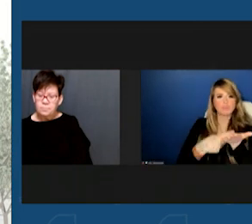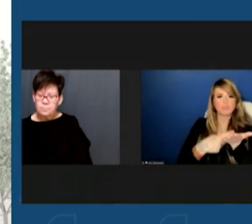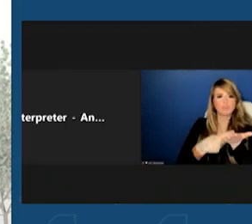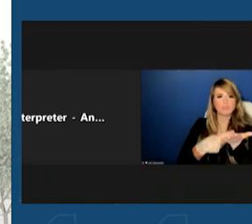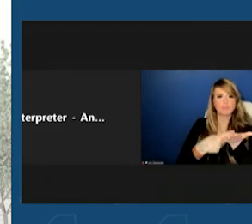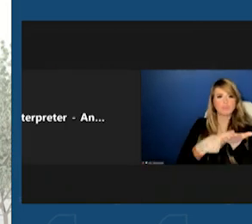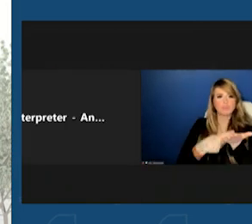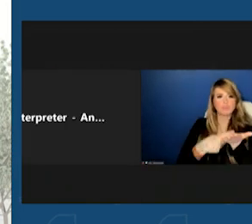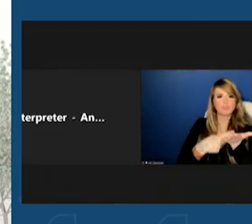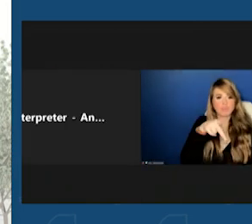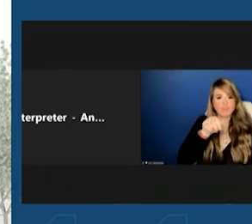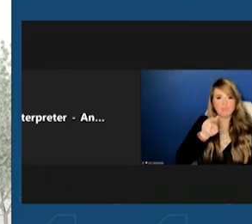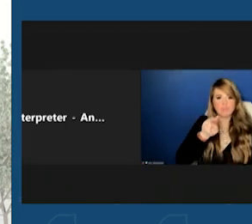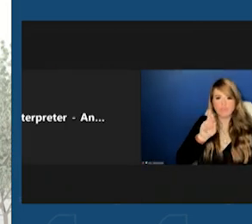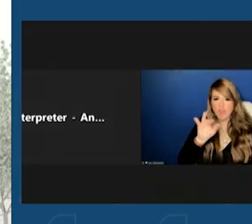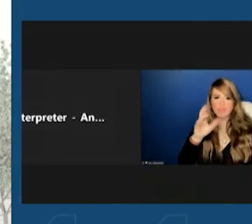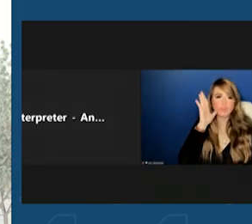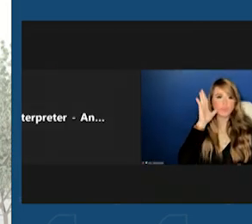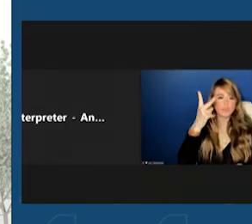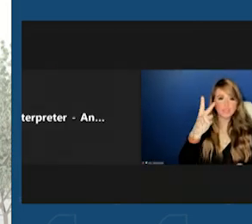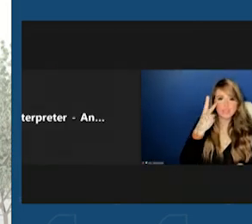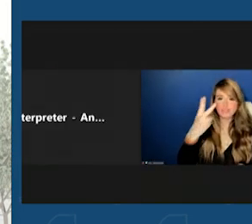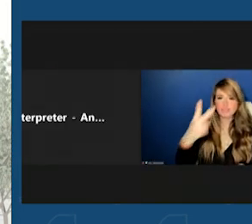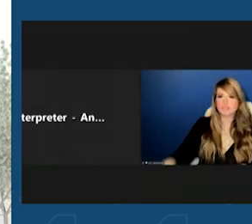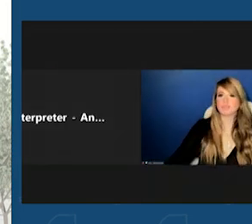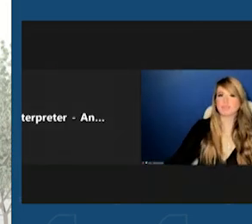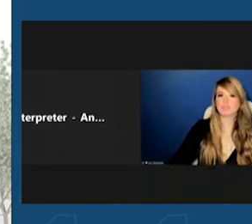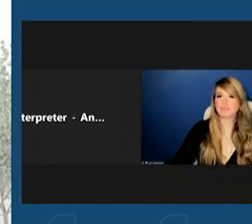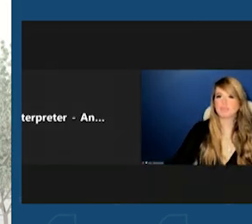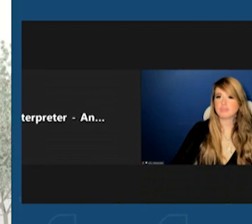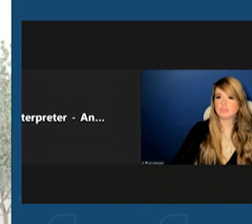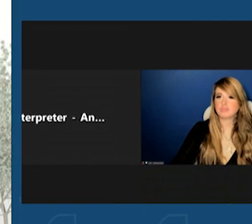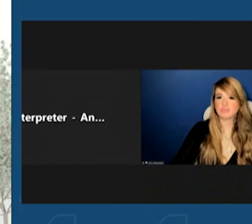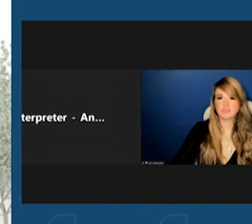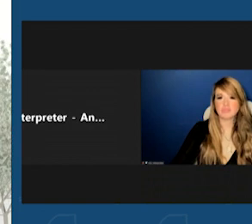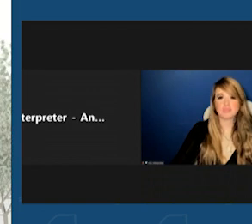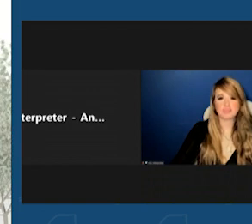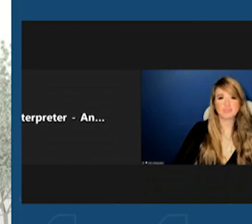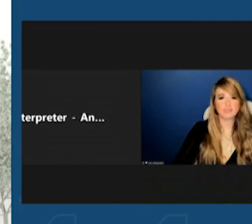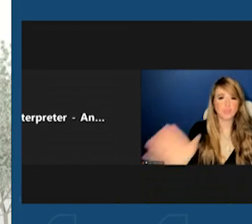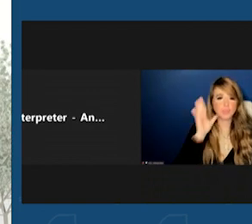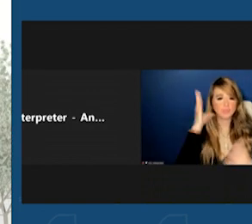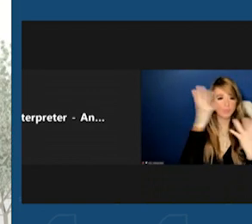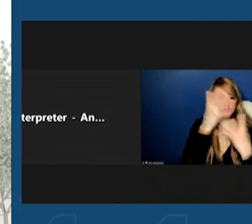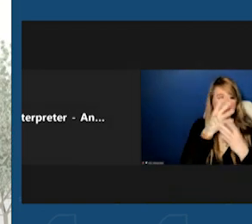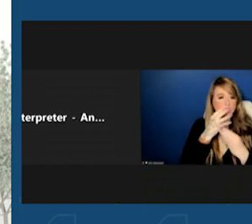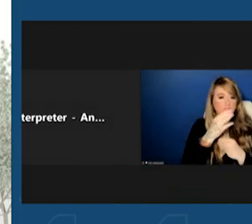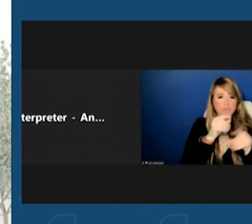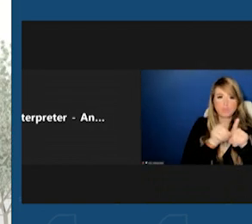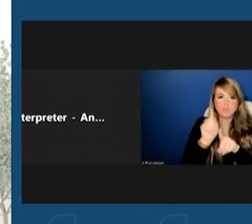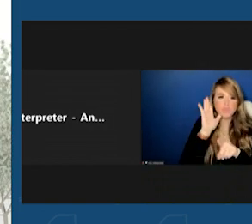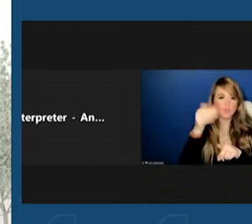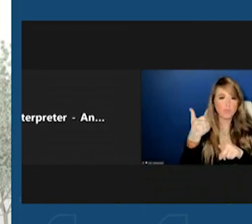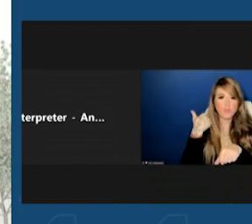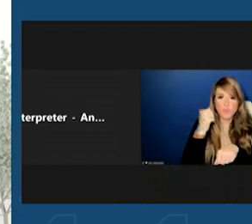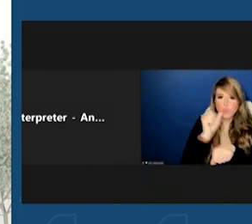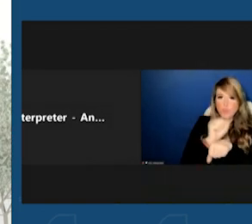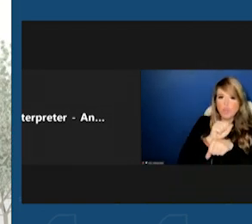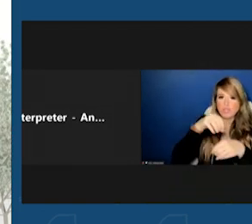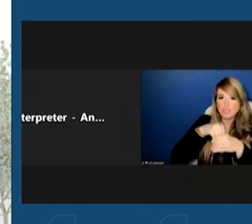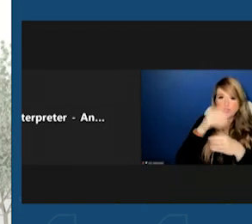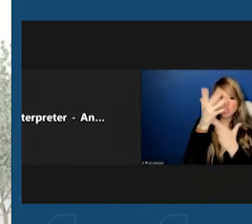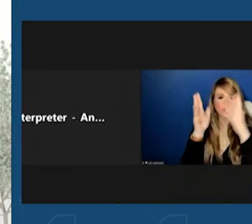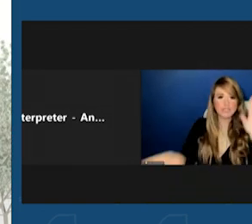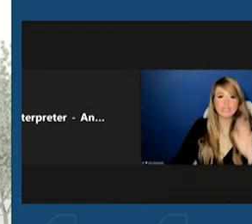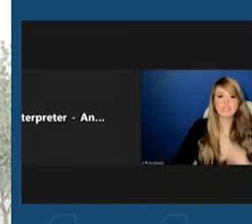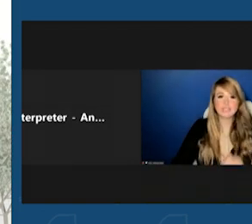Rapids and Goat Island. It's going to be stunning. And it'll have work within the tree coverage. I hike over there